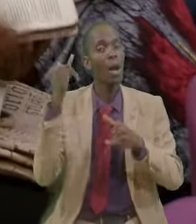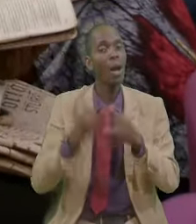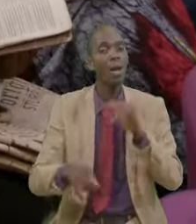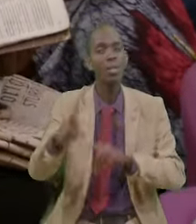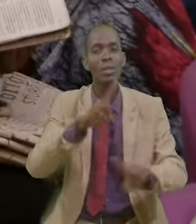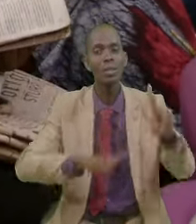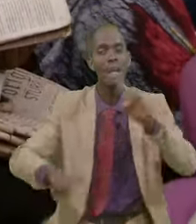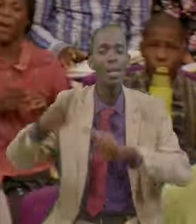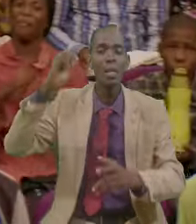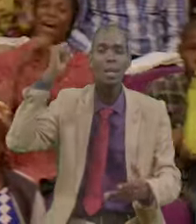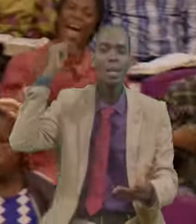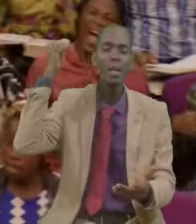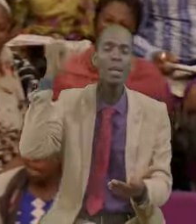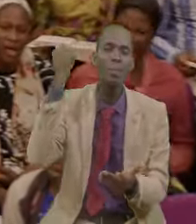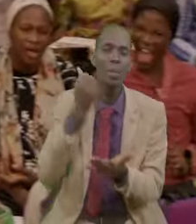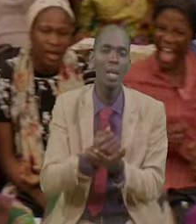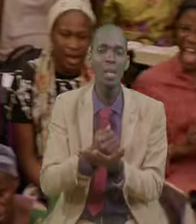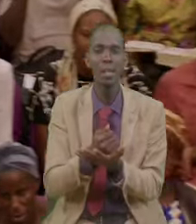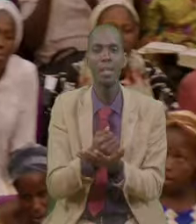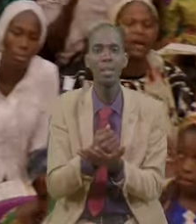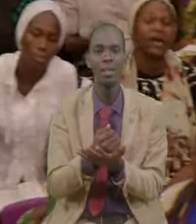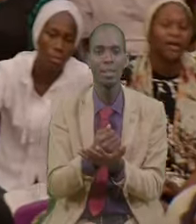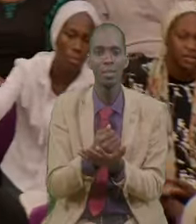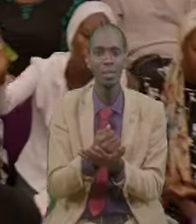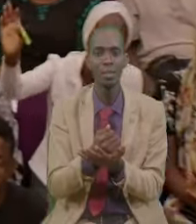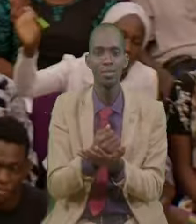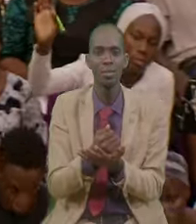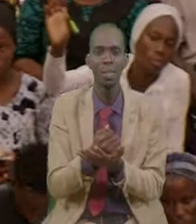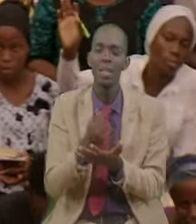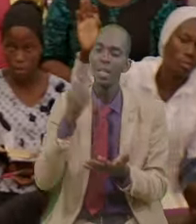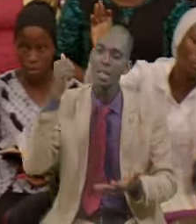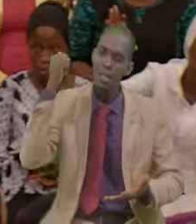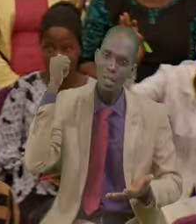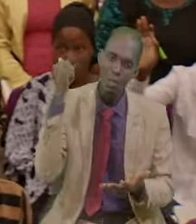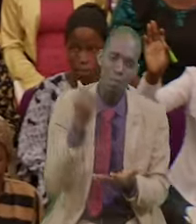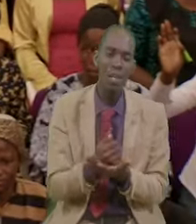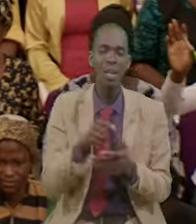And somebody said, amen. Amen has entered your house.